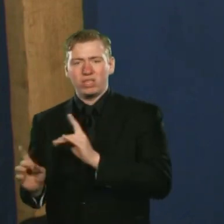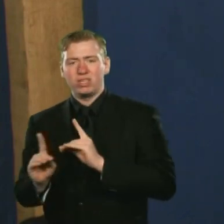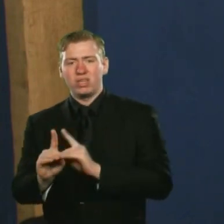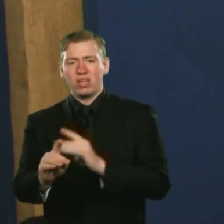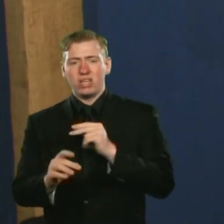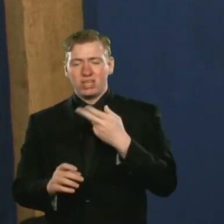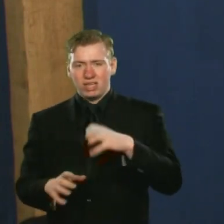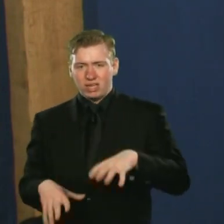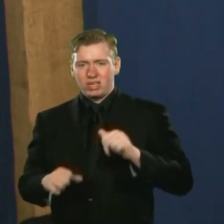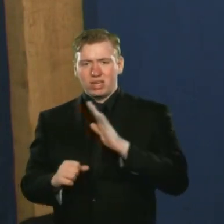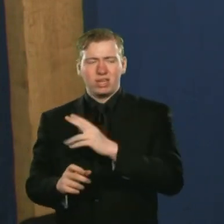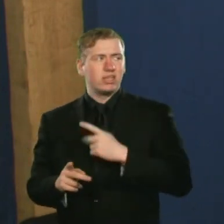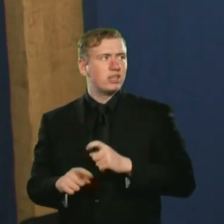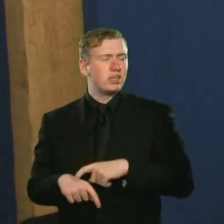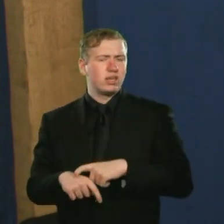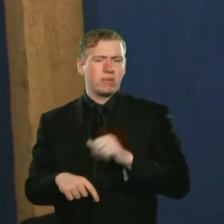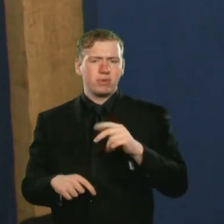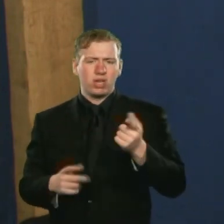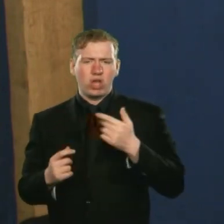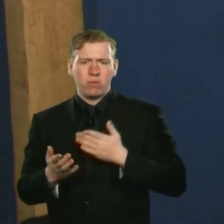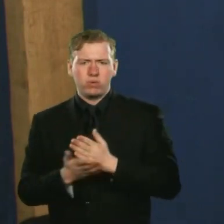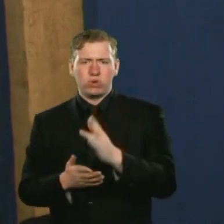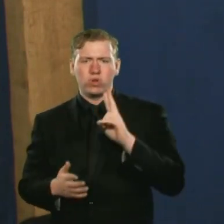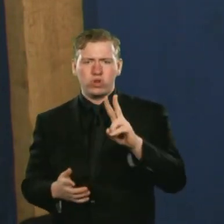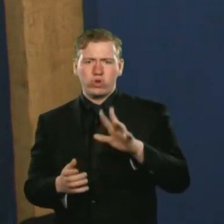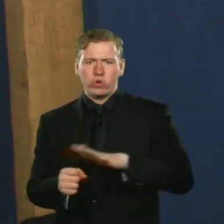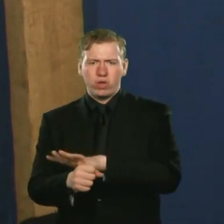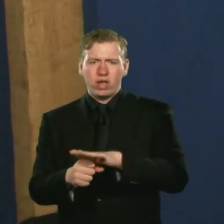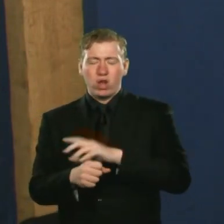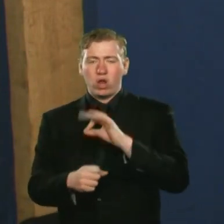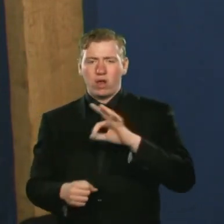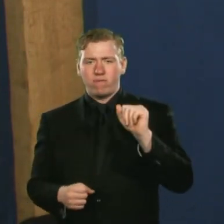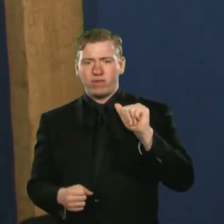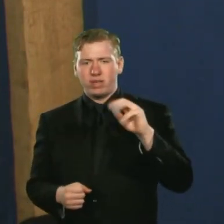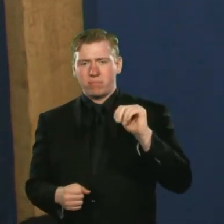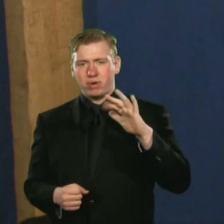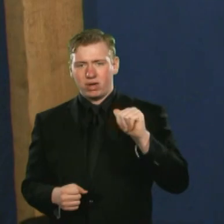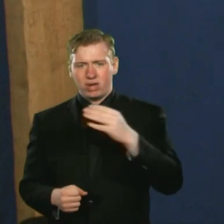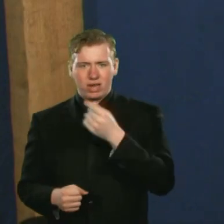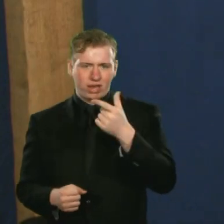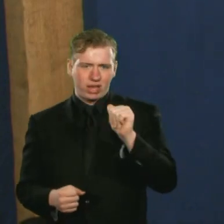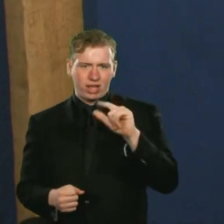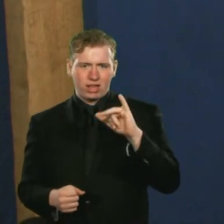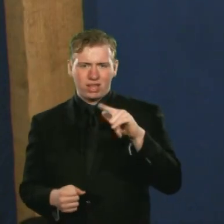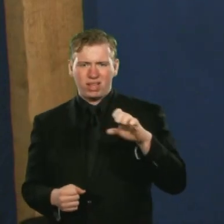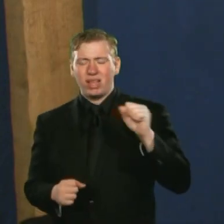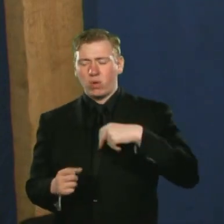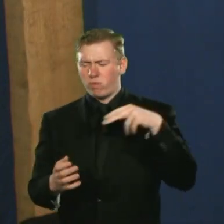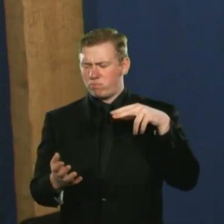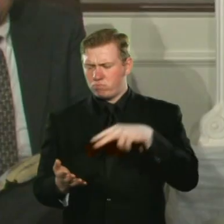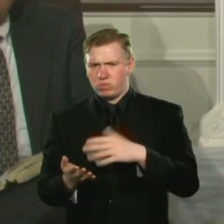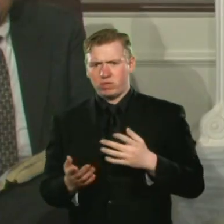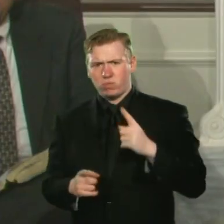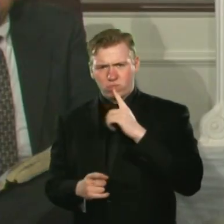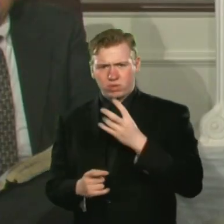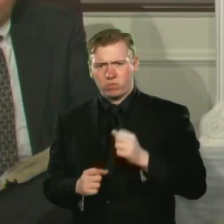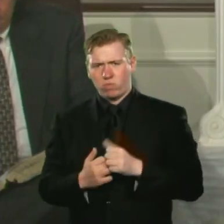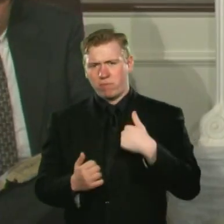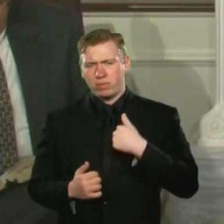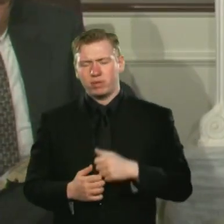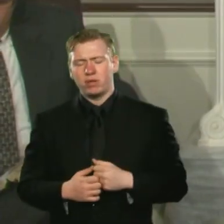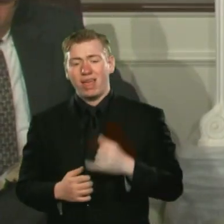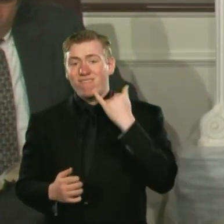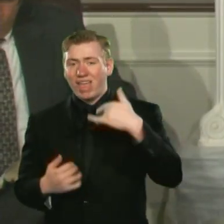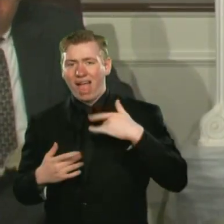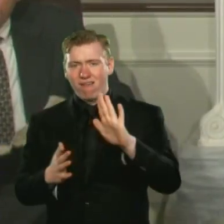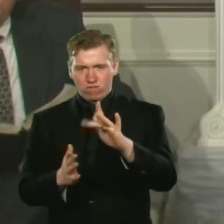his time as he comes through two areas of Samaria and Galilee. And let's look at it. Can you look at it with me? If you have your Bible,